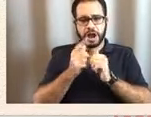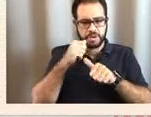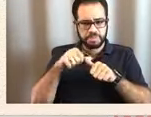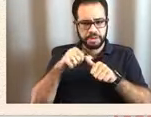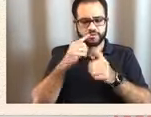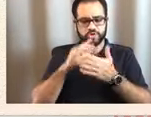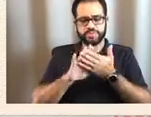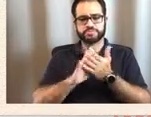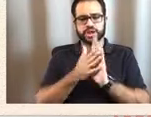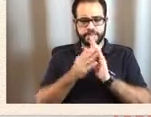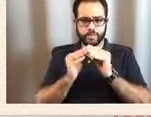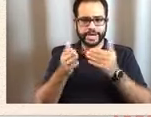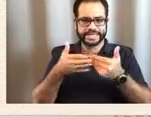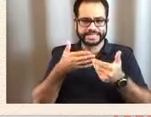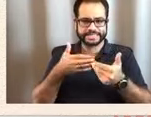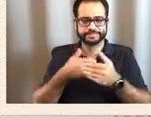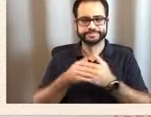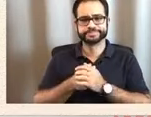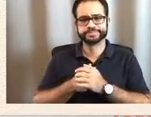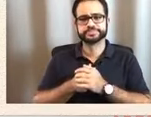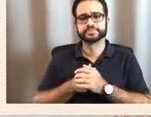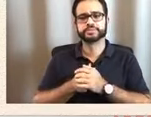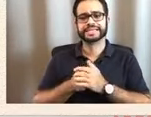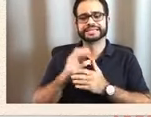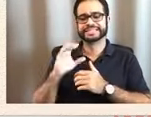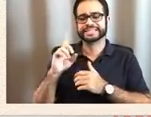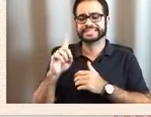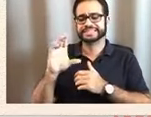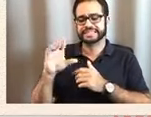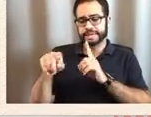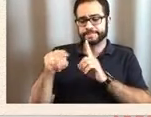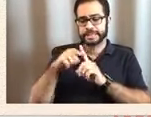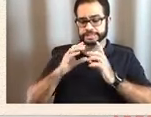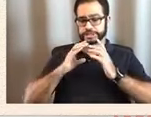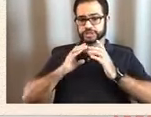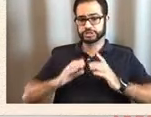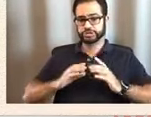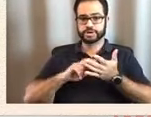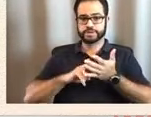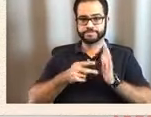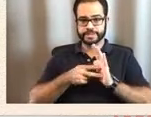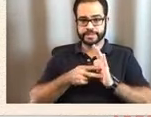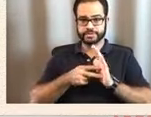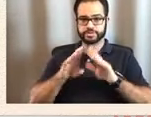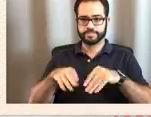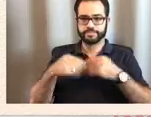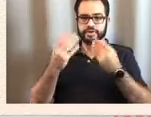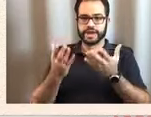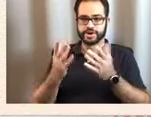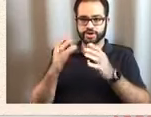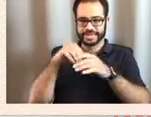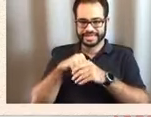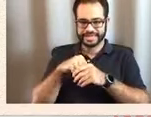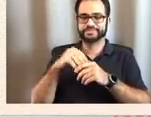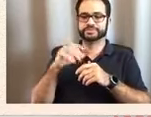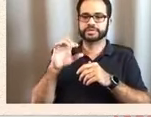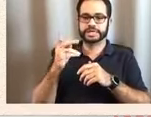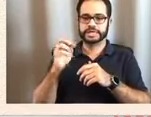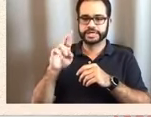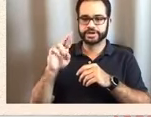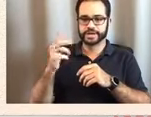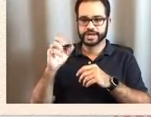The CDC Plus consumer is considered the provider in the clearinghouse. Remember your username,